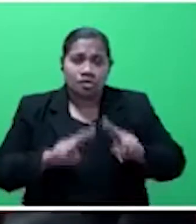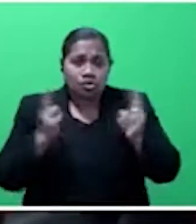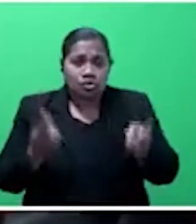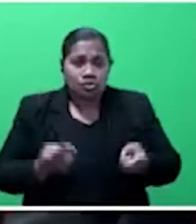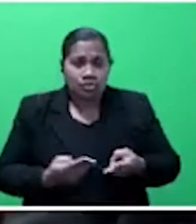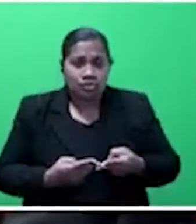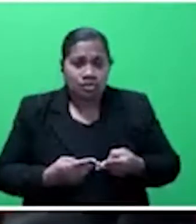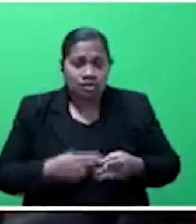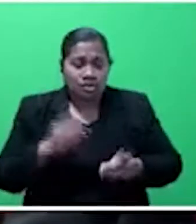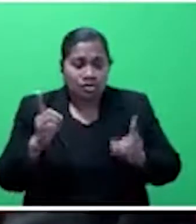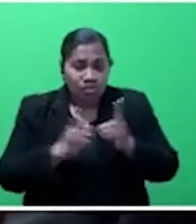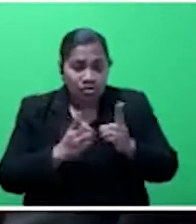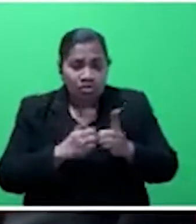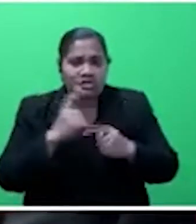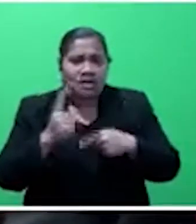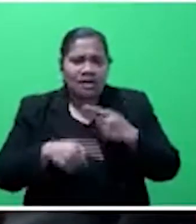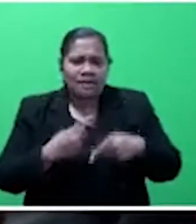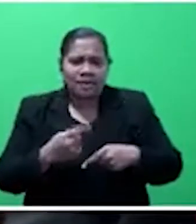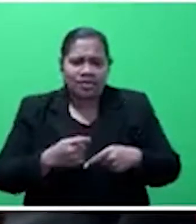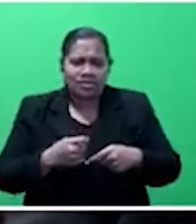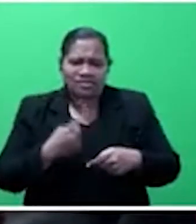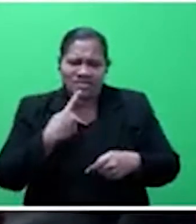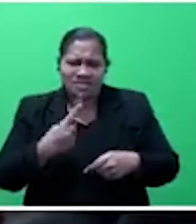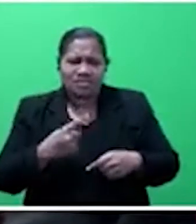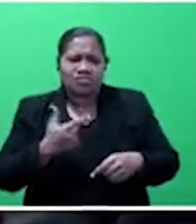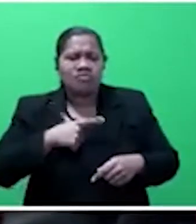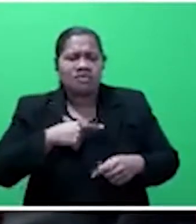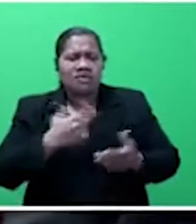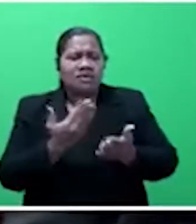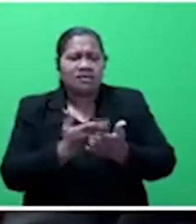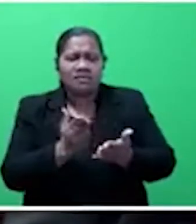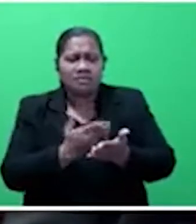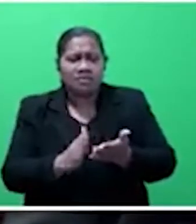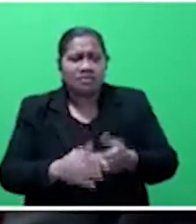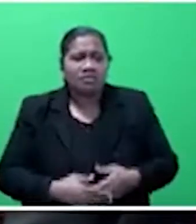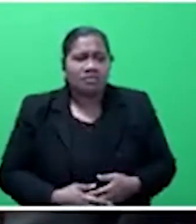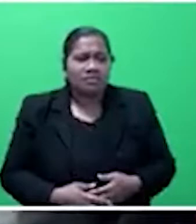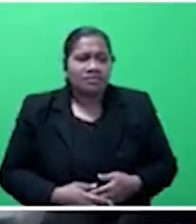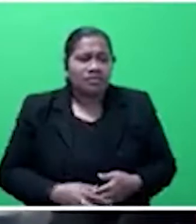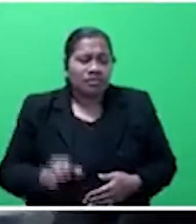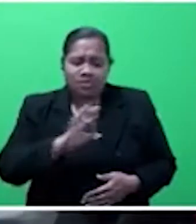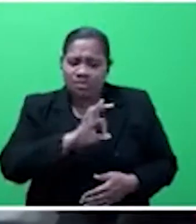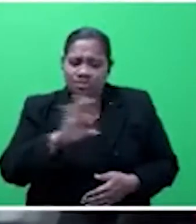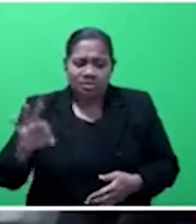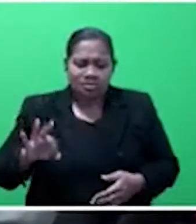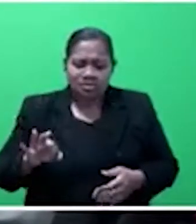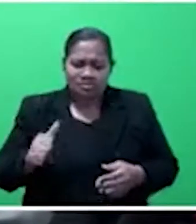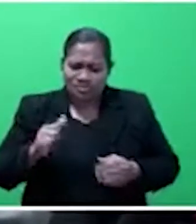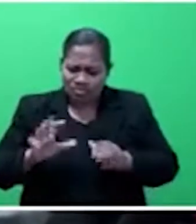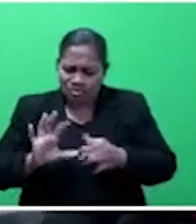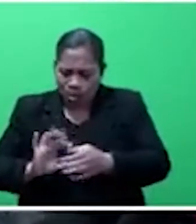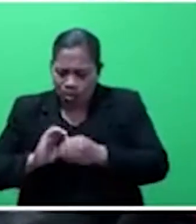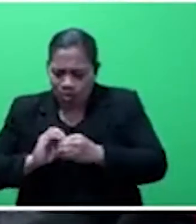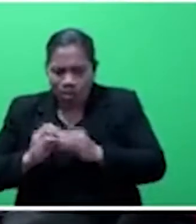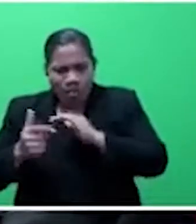why FNPF contribution was not restored to its original level. Mr. Speaker said it seems that he fails